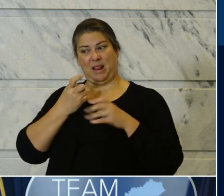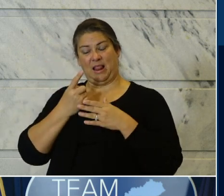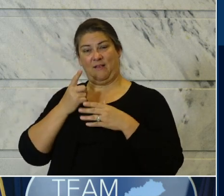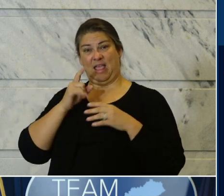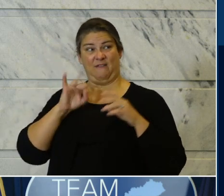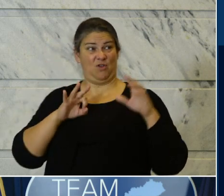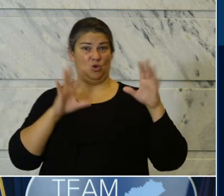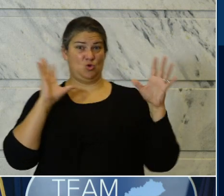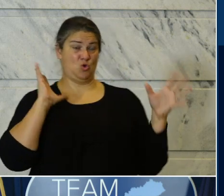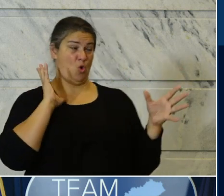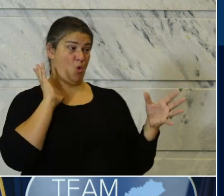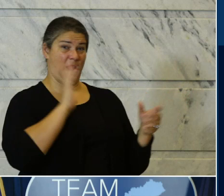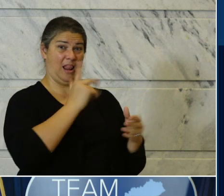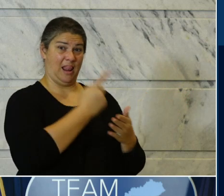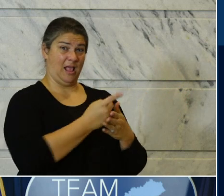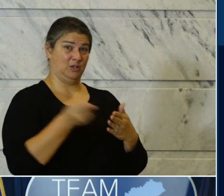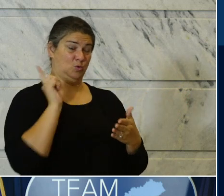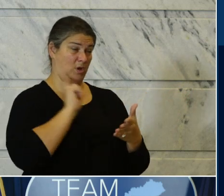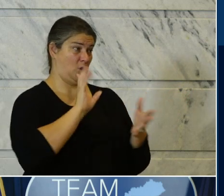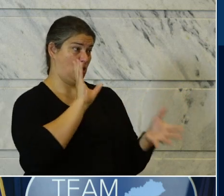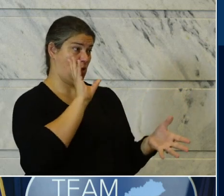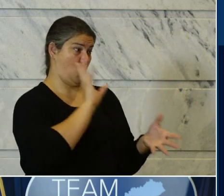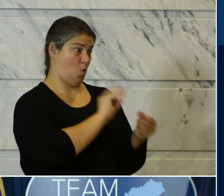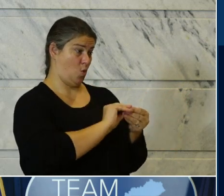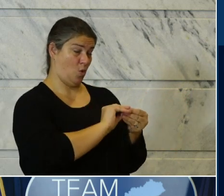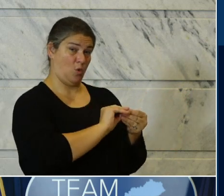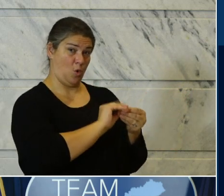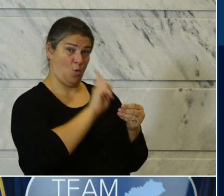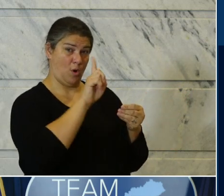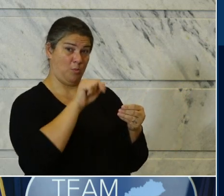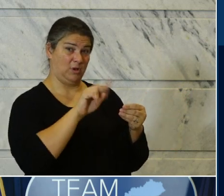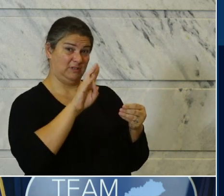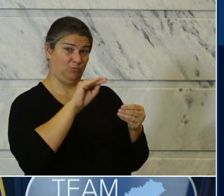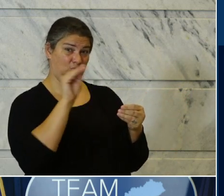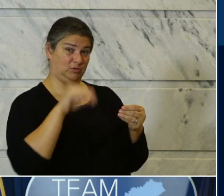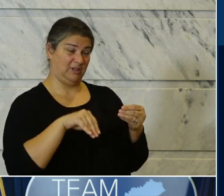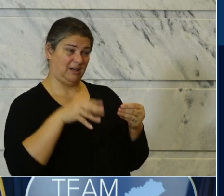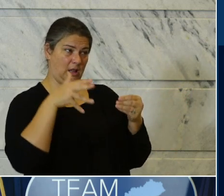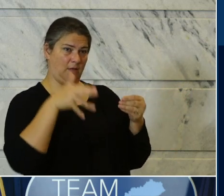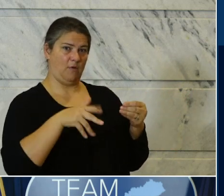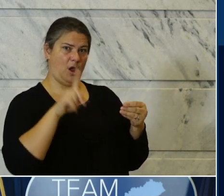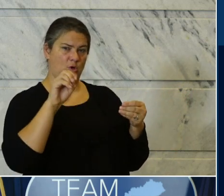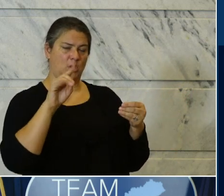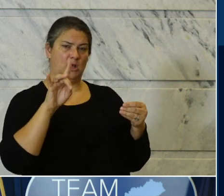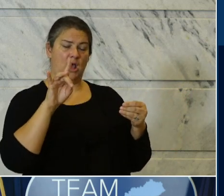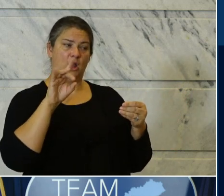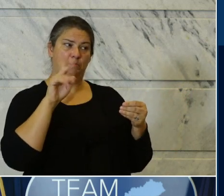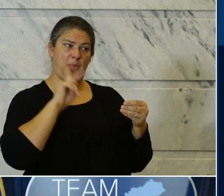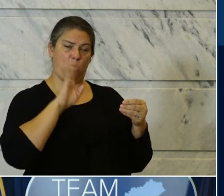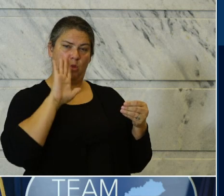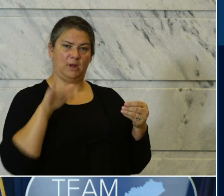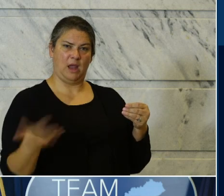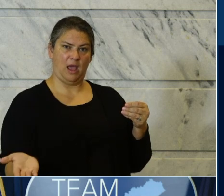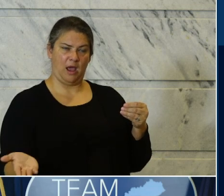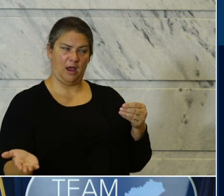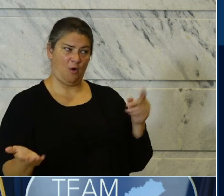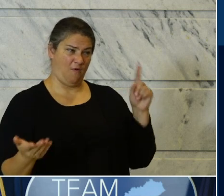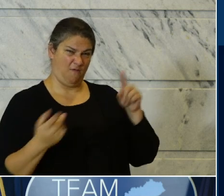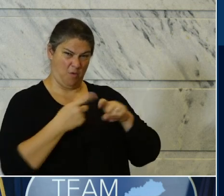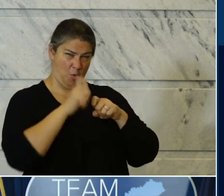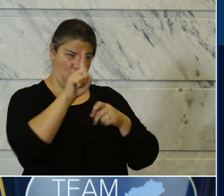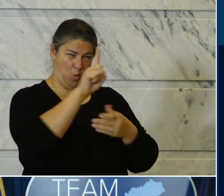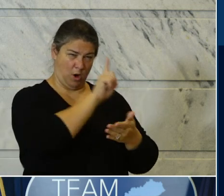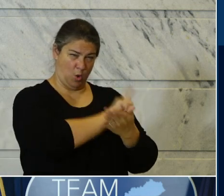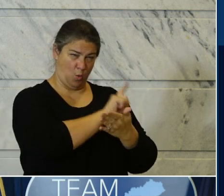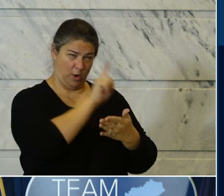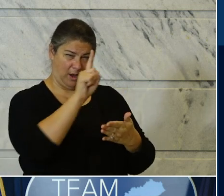cases that we will lose. That is 1 week. And it shows you how quickly the number